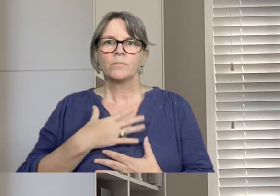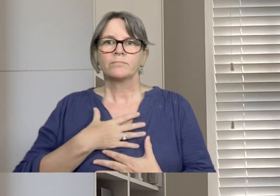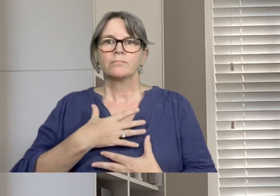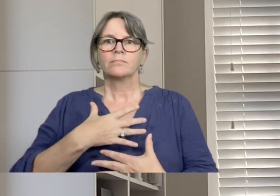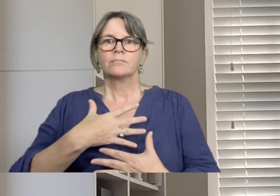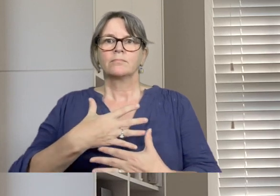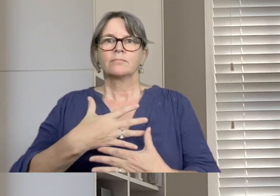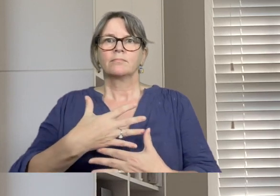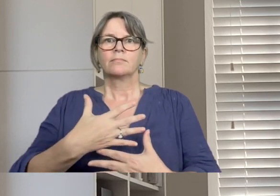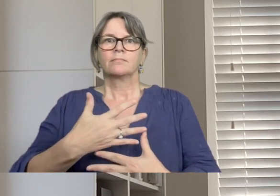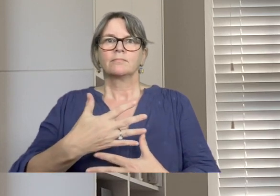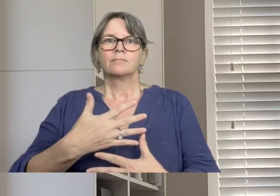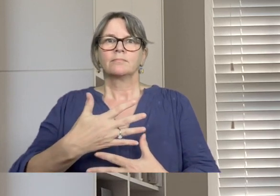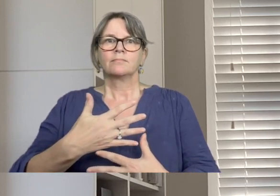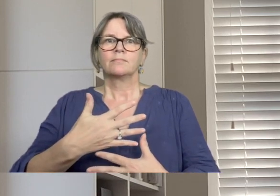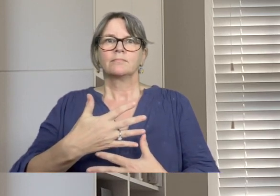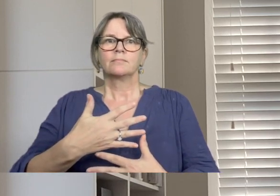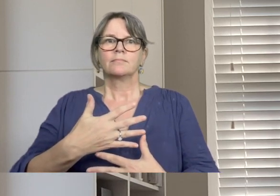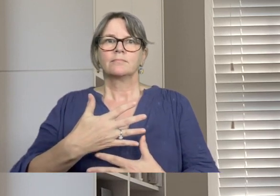One more breath.